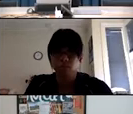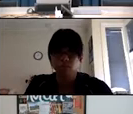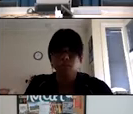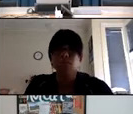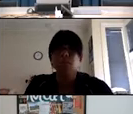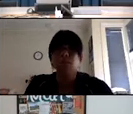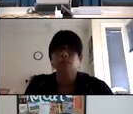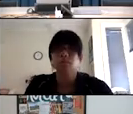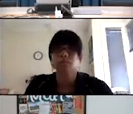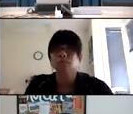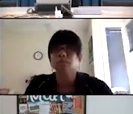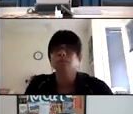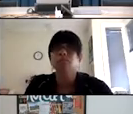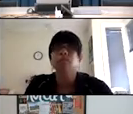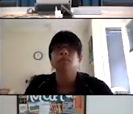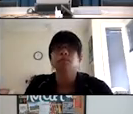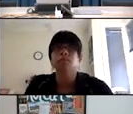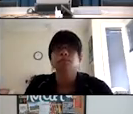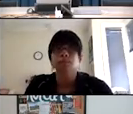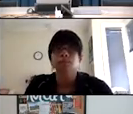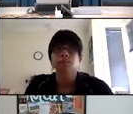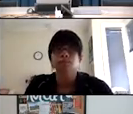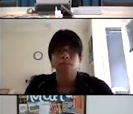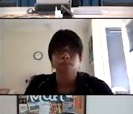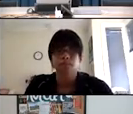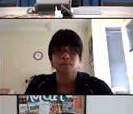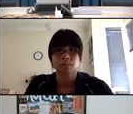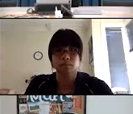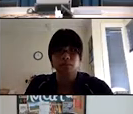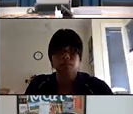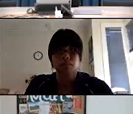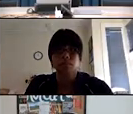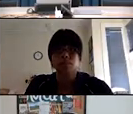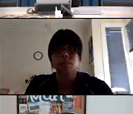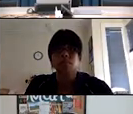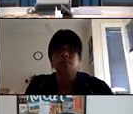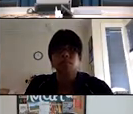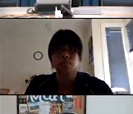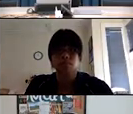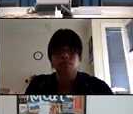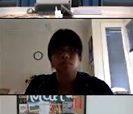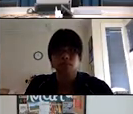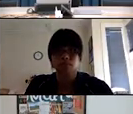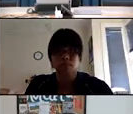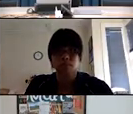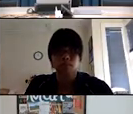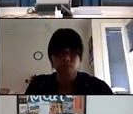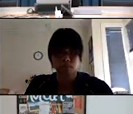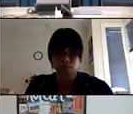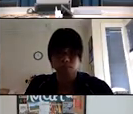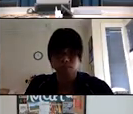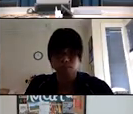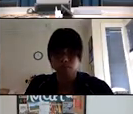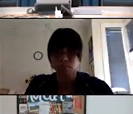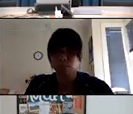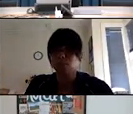humanitarian agencies and advocates. Now, personal narratives give voice to the individual experiences of seeking asylum